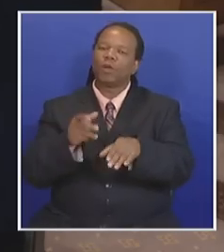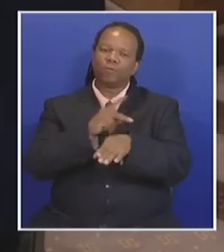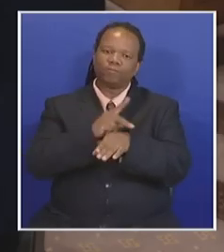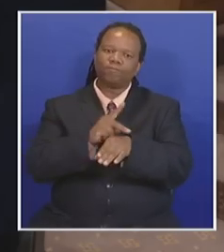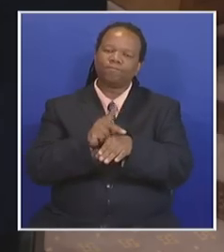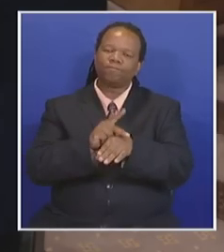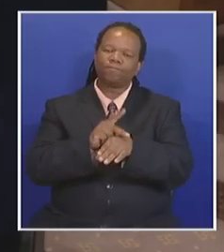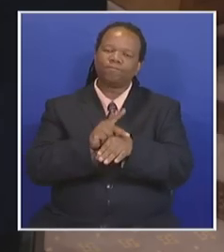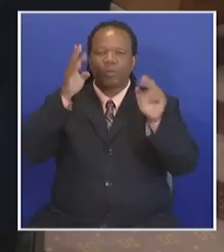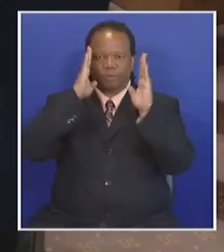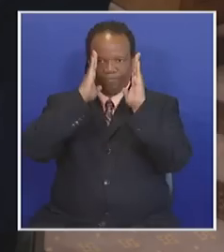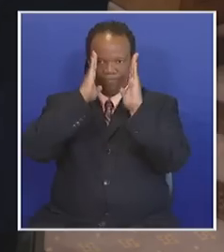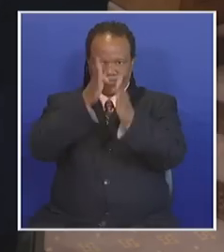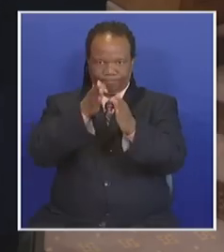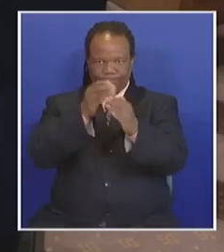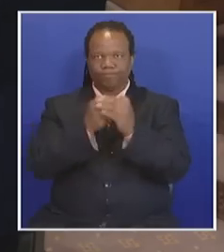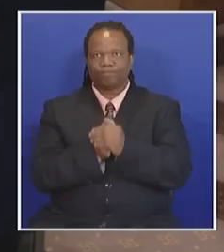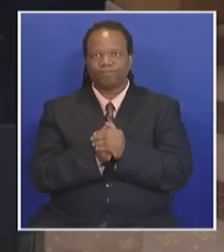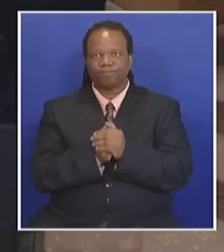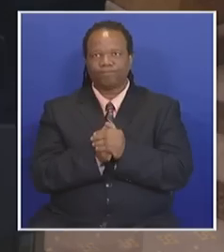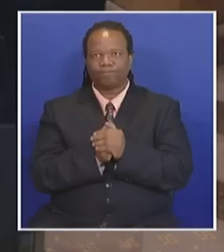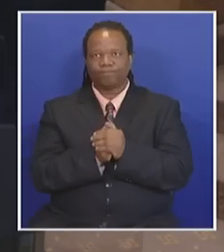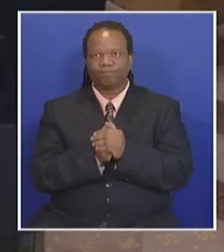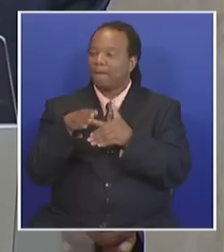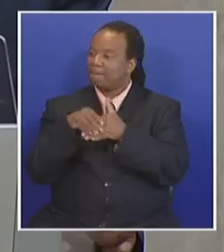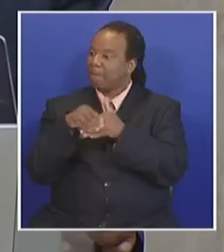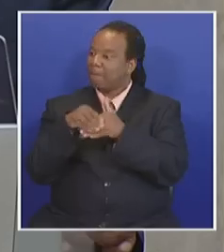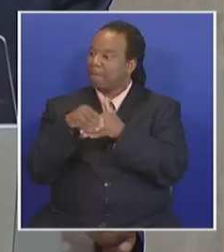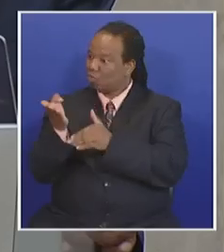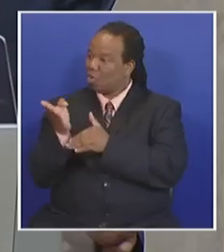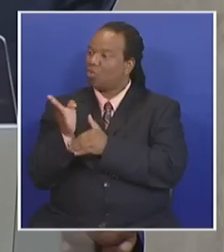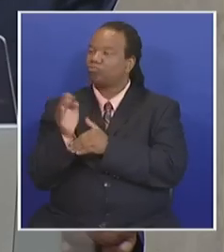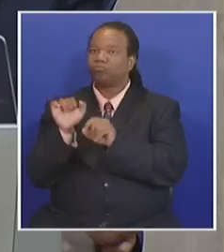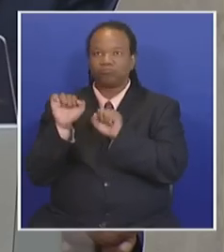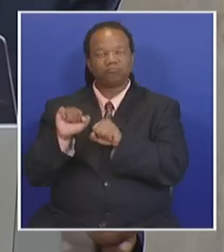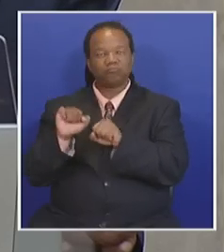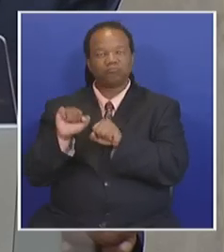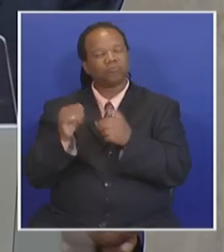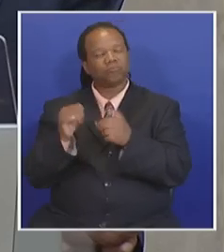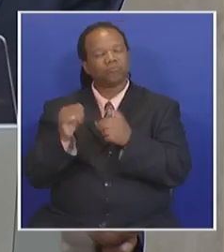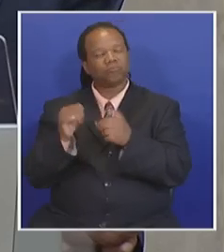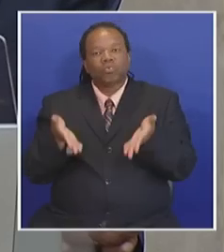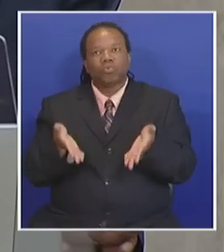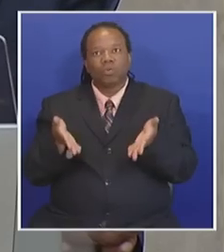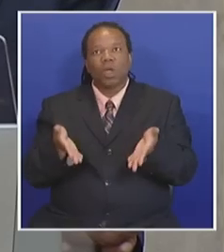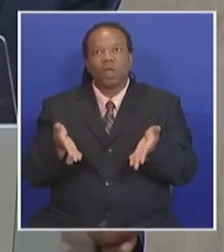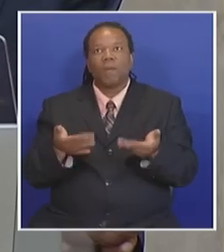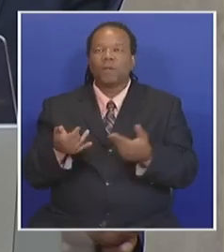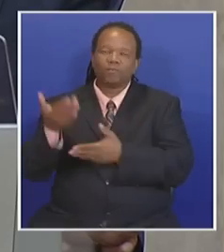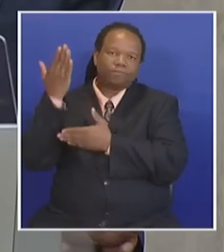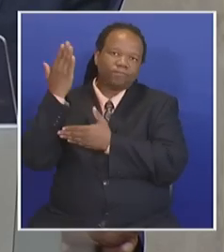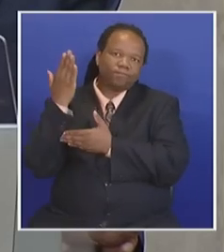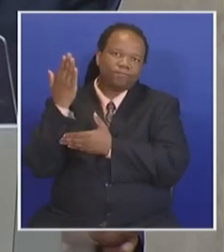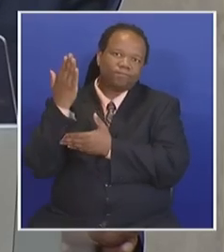topic, which for our members in the House, just to recollect. Today, I will talk about